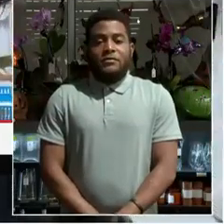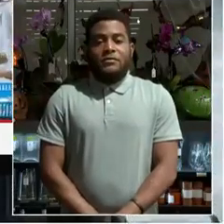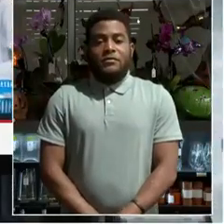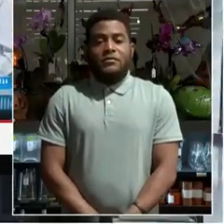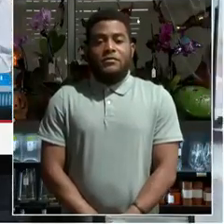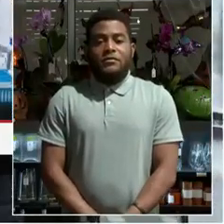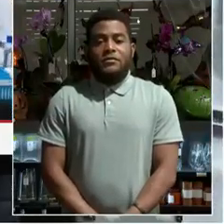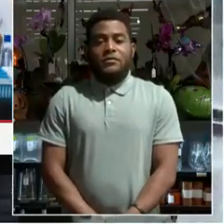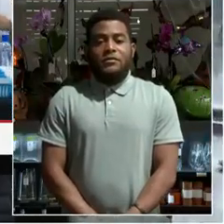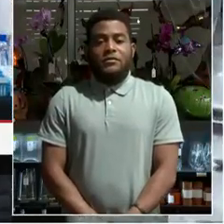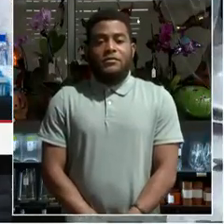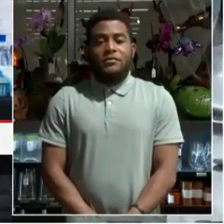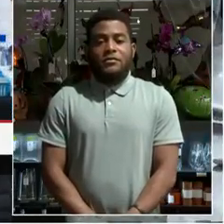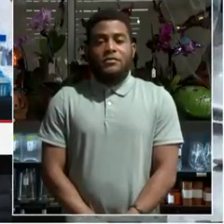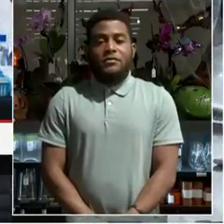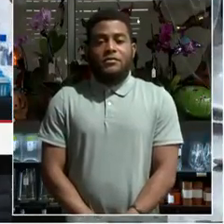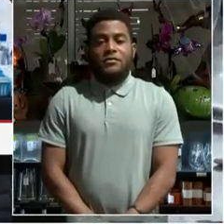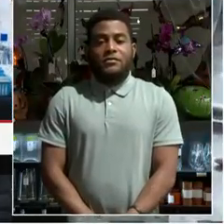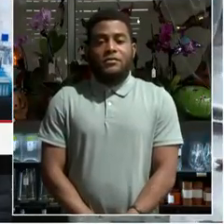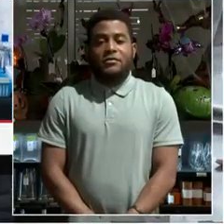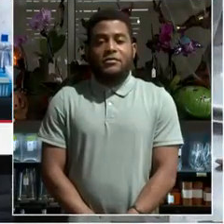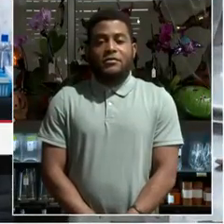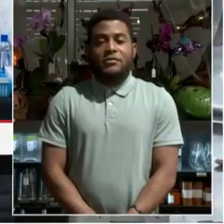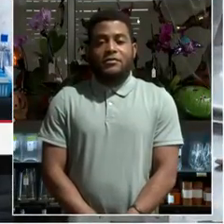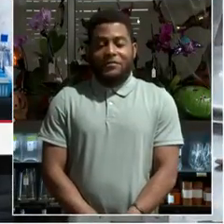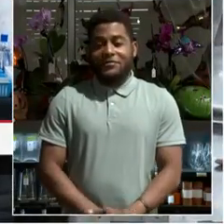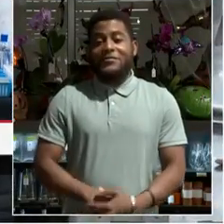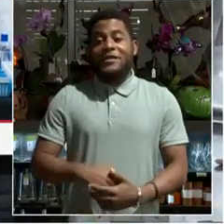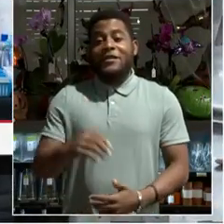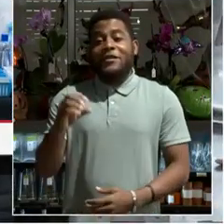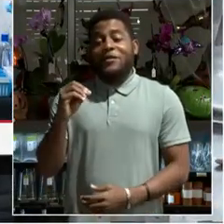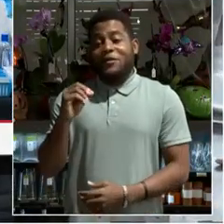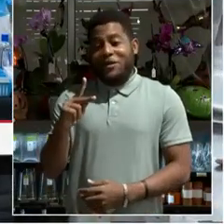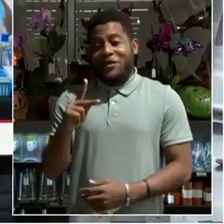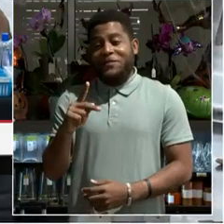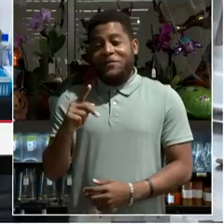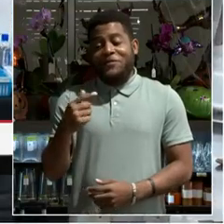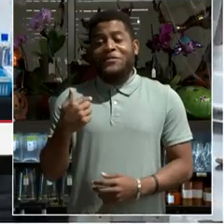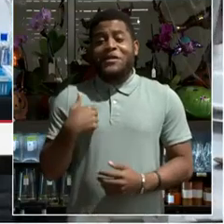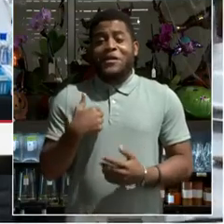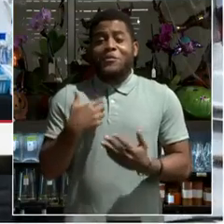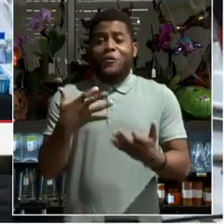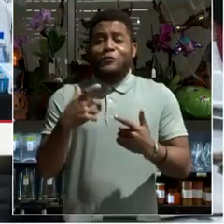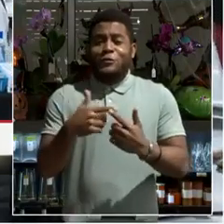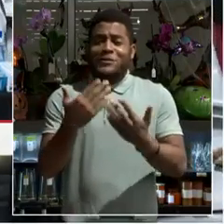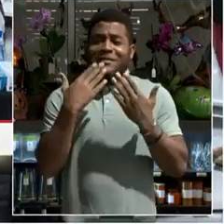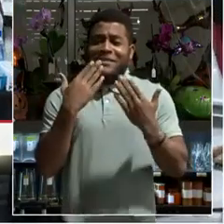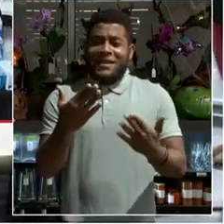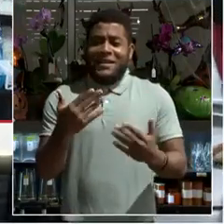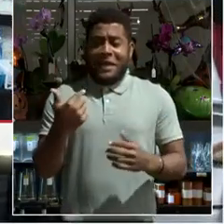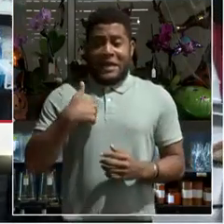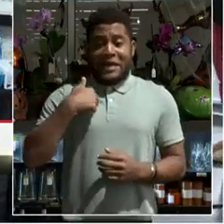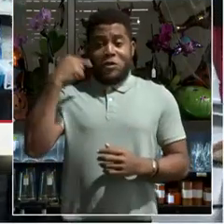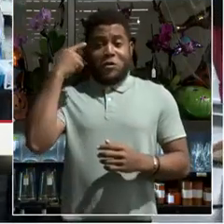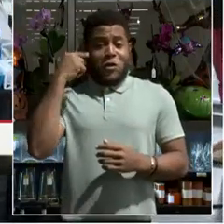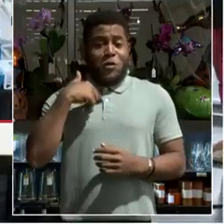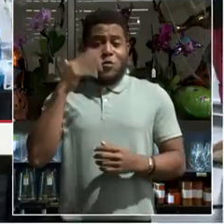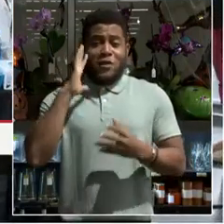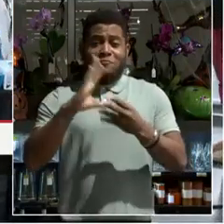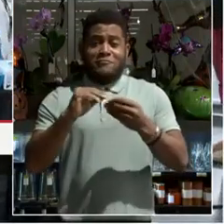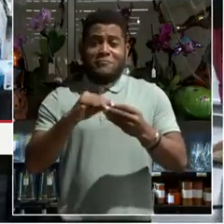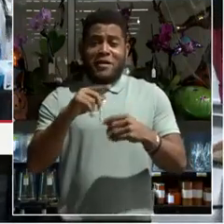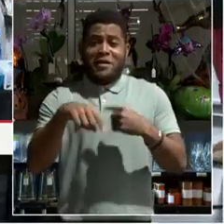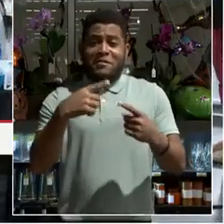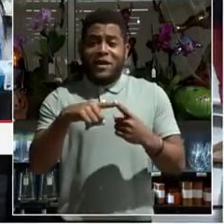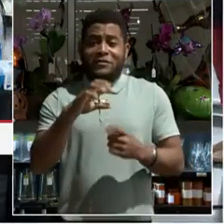He's just sitting for now? Okay. I want to thank everybody. I thought I was narrating the flu shot. I'm